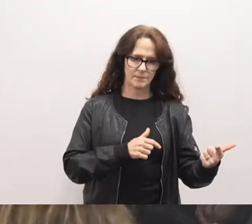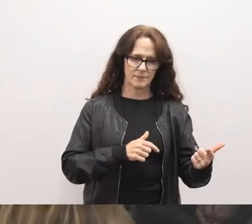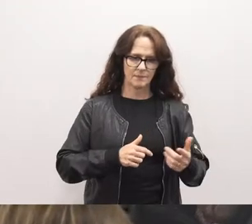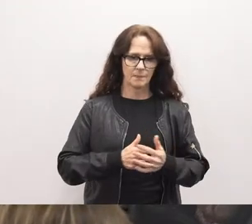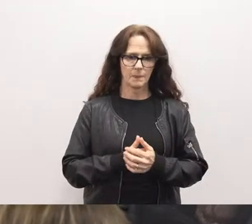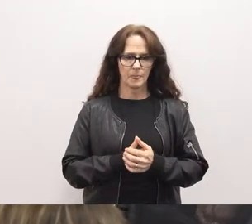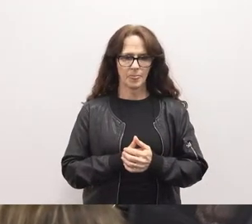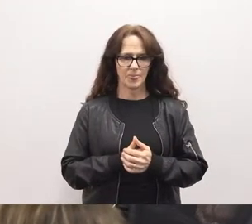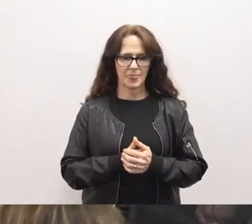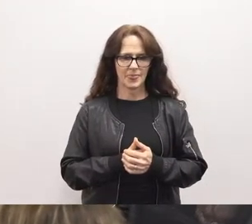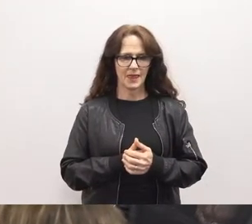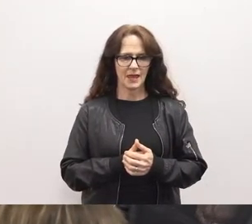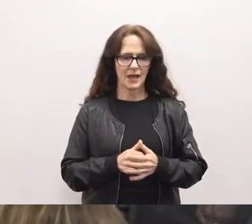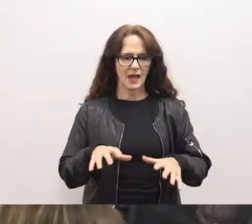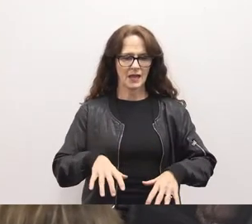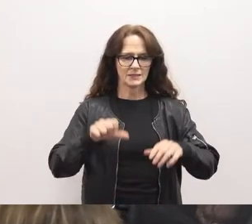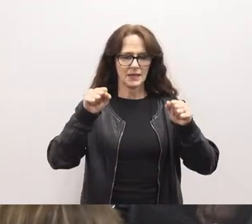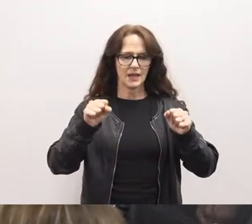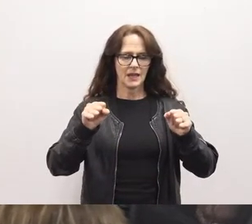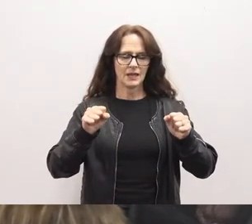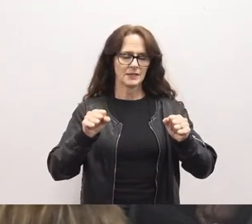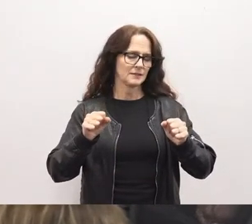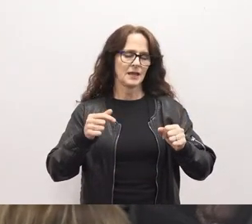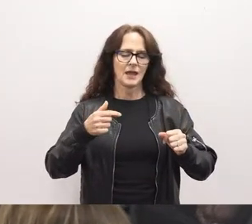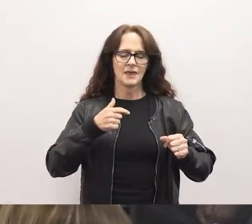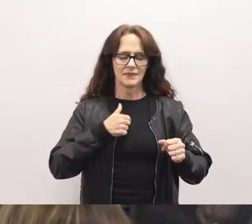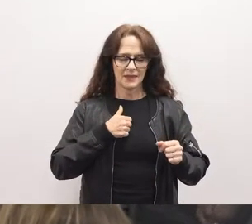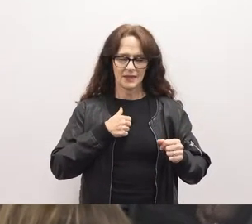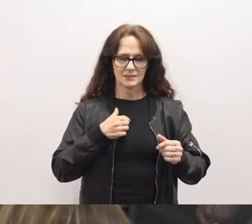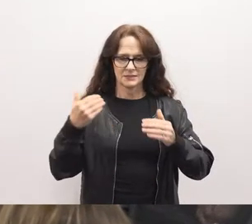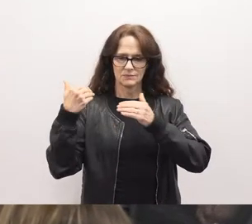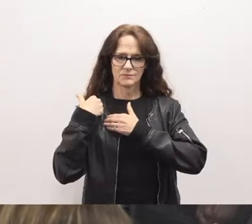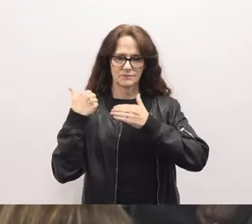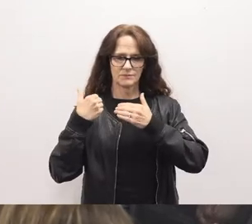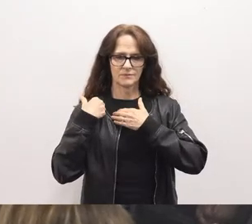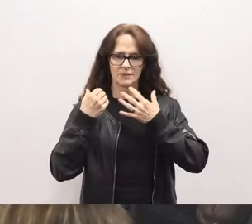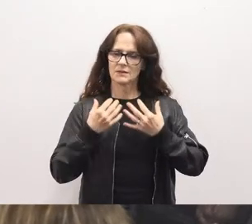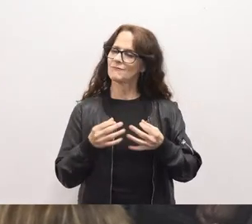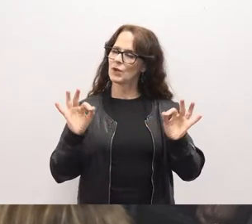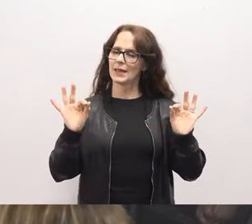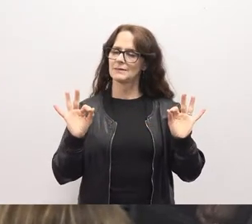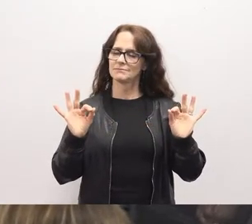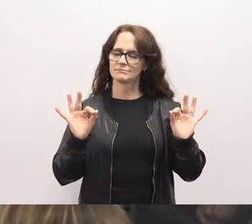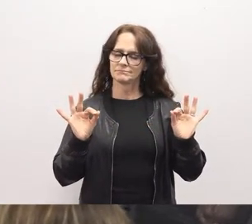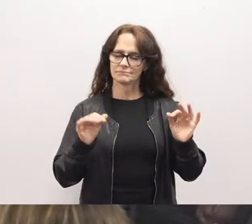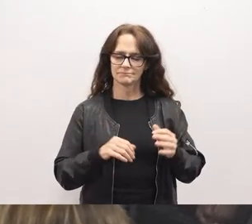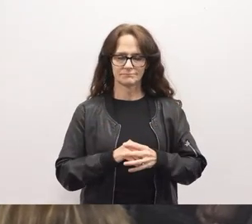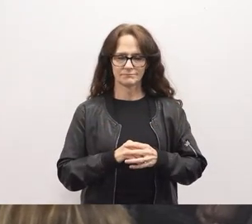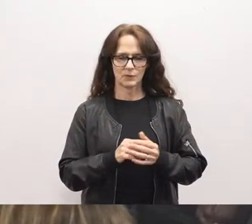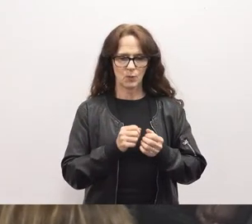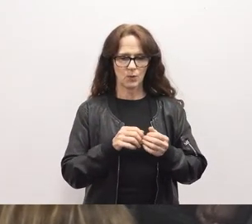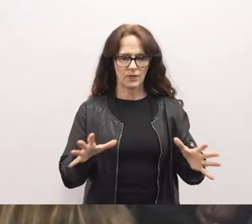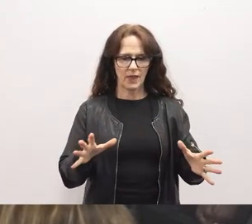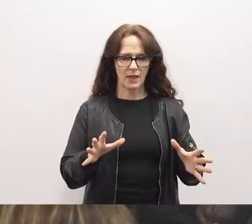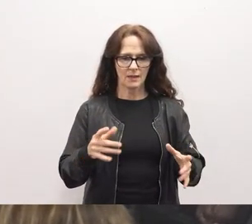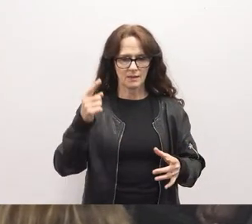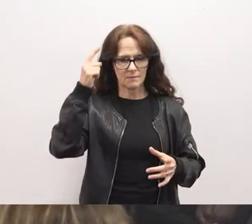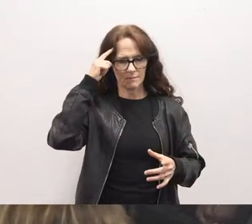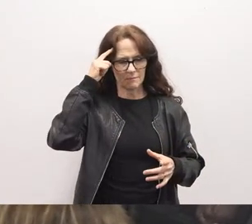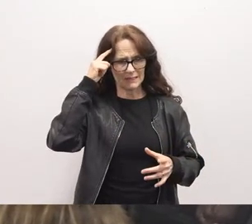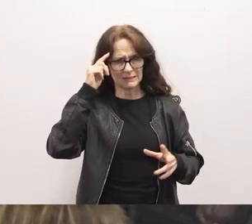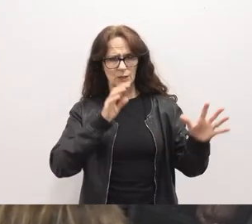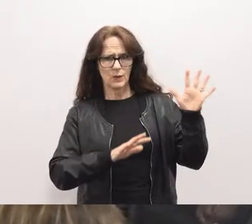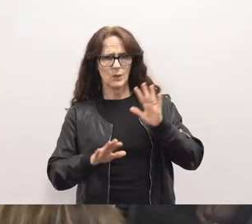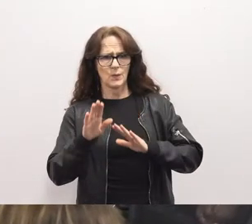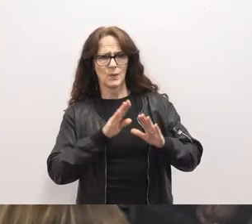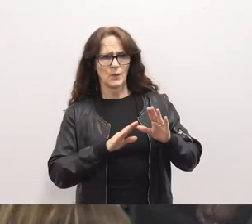California. That I take this obligation freely. That I take this obligation freely. Without any mental reservation